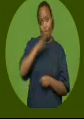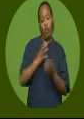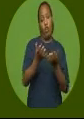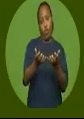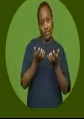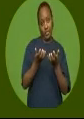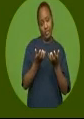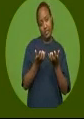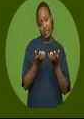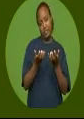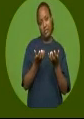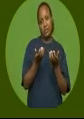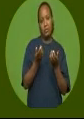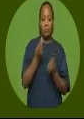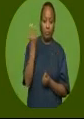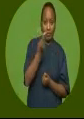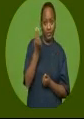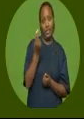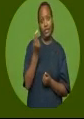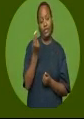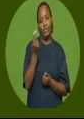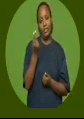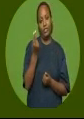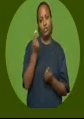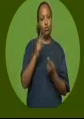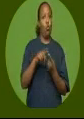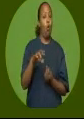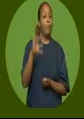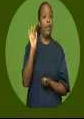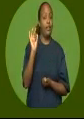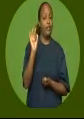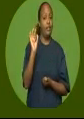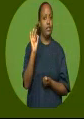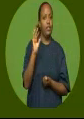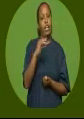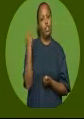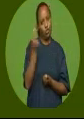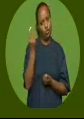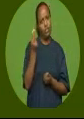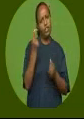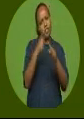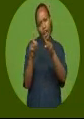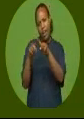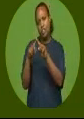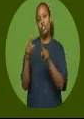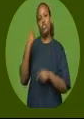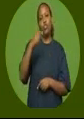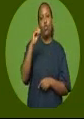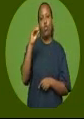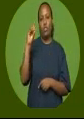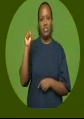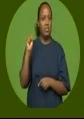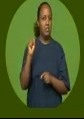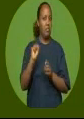wants are the desires of consumers to obtain and use various goods.